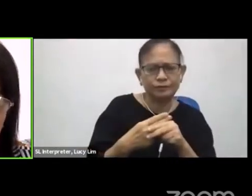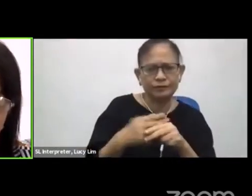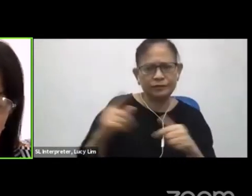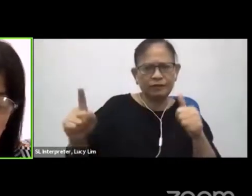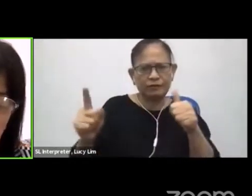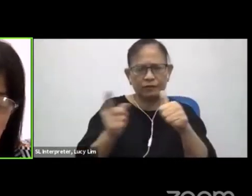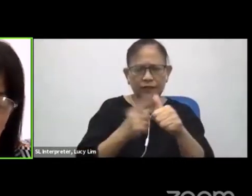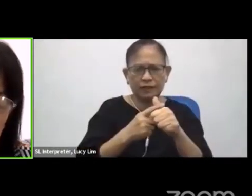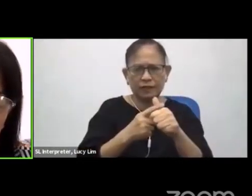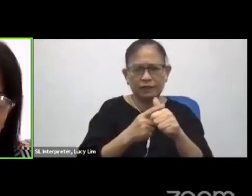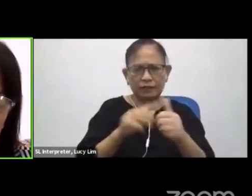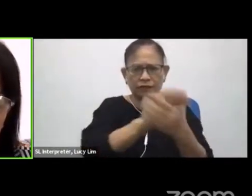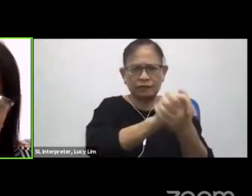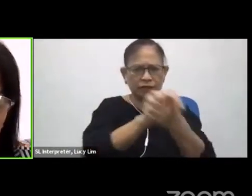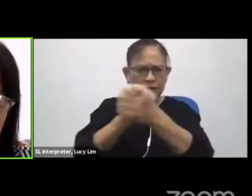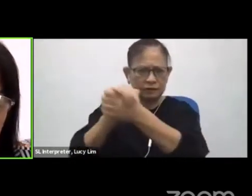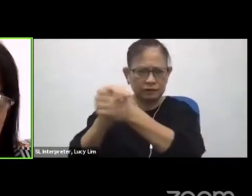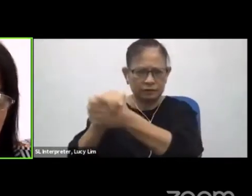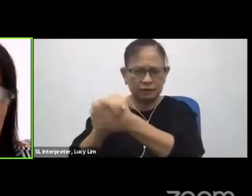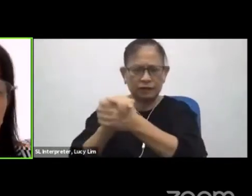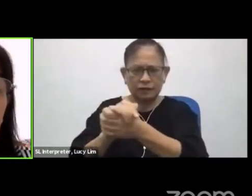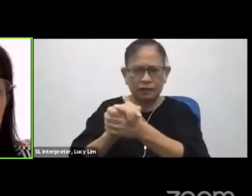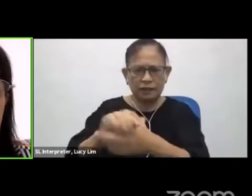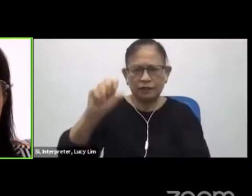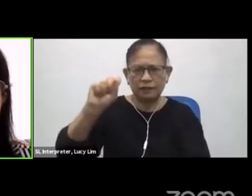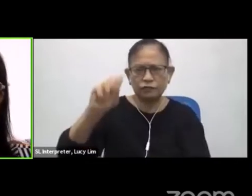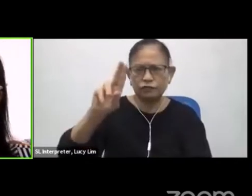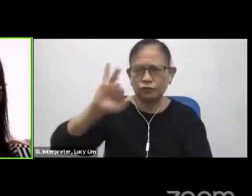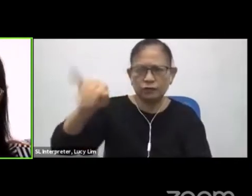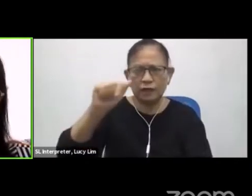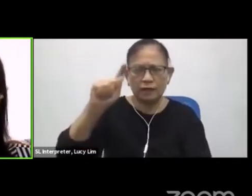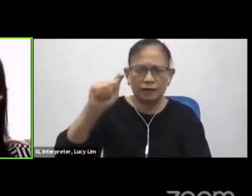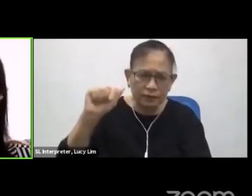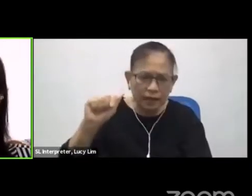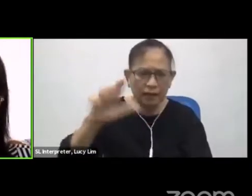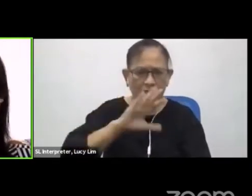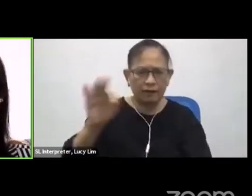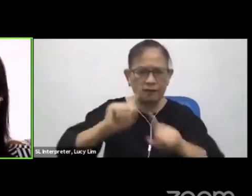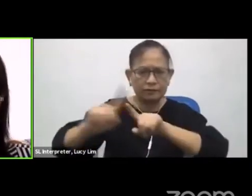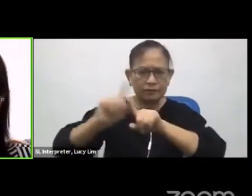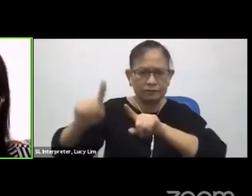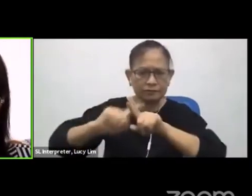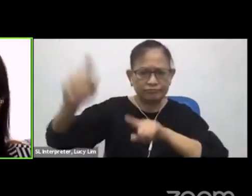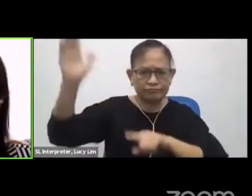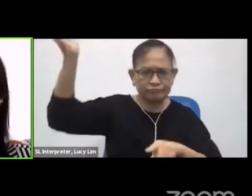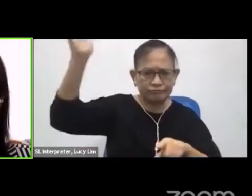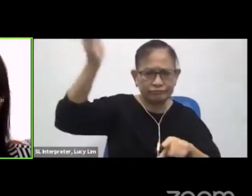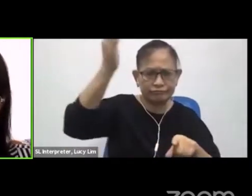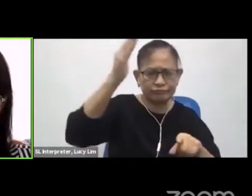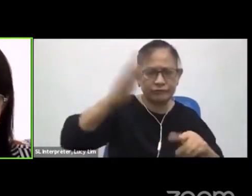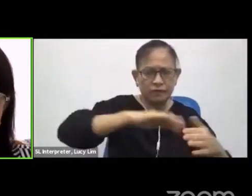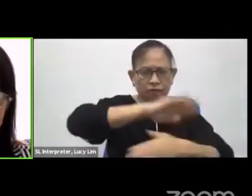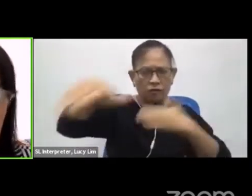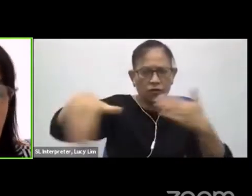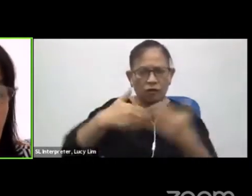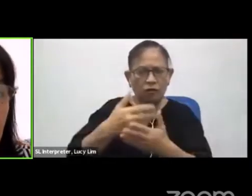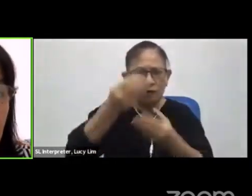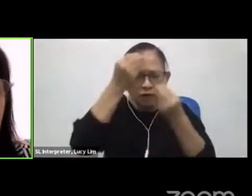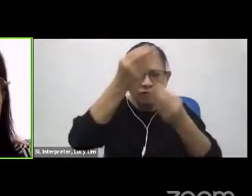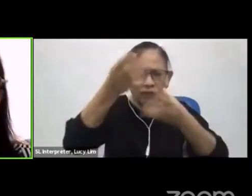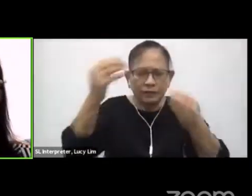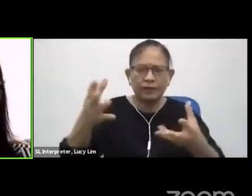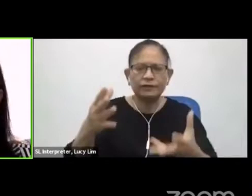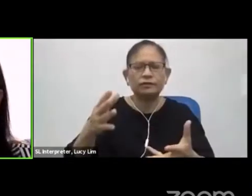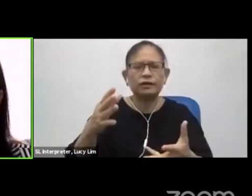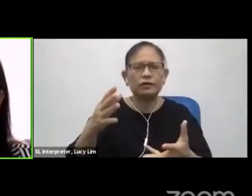like to congratulate the plenary speaker, Ms. Sujata, and all presenters, and Ms. Kuspas. All of your informations are very